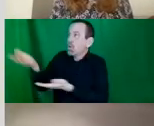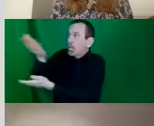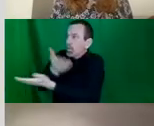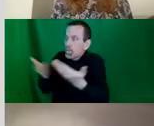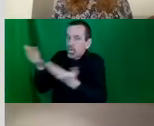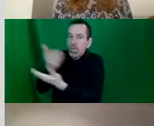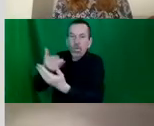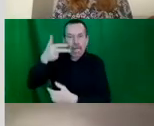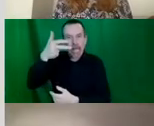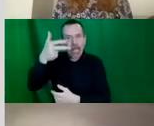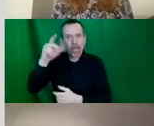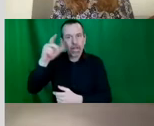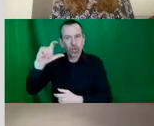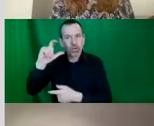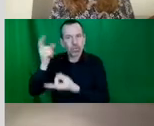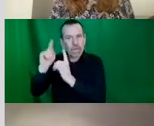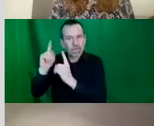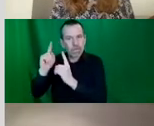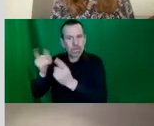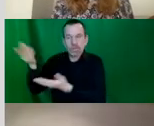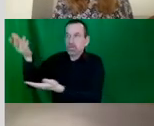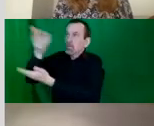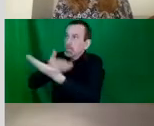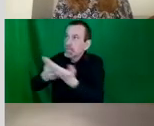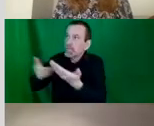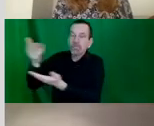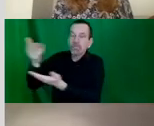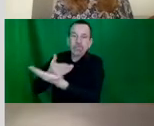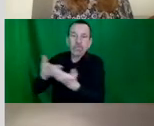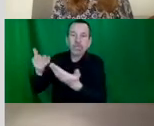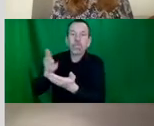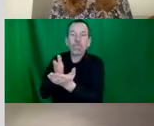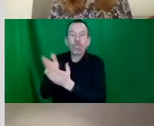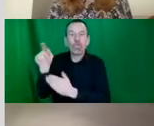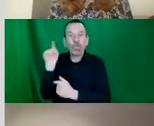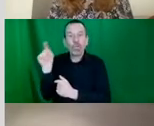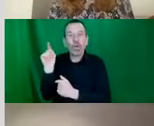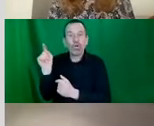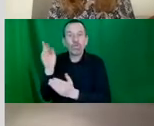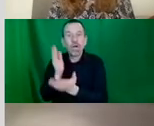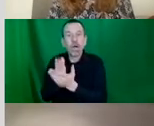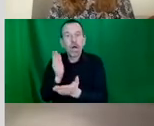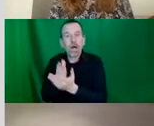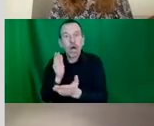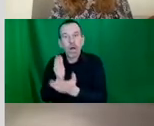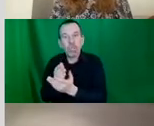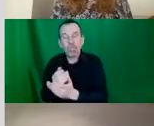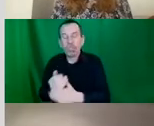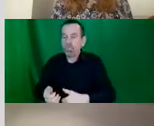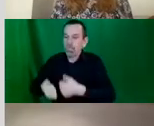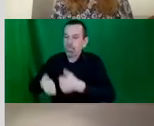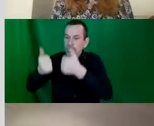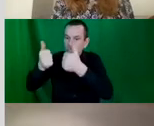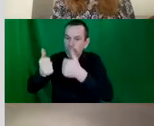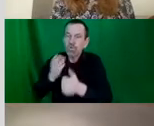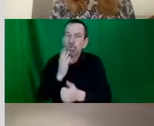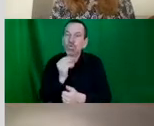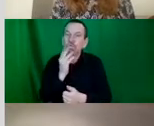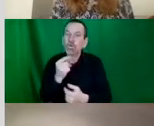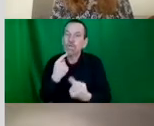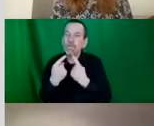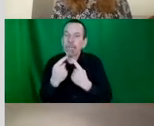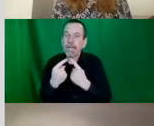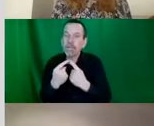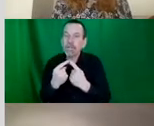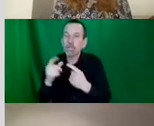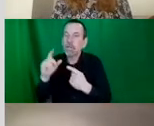collections. Designed to be chats over coffee, from these conversations came thoughtful and honest observations about how curators approach conservation